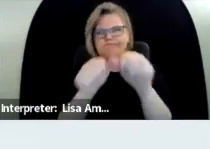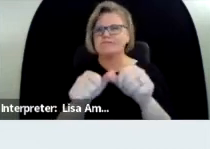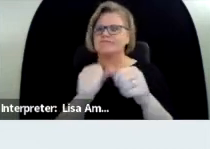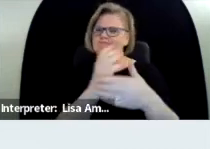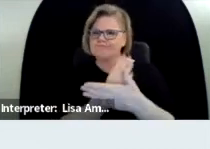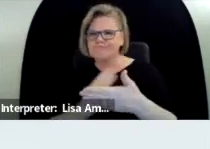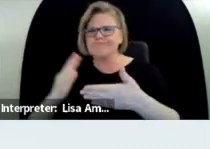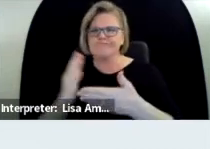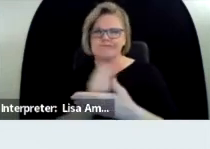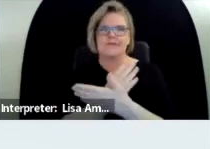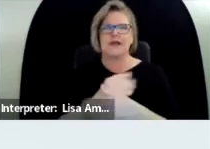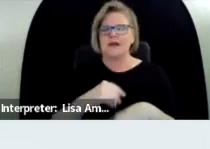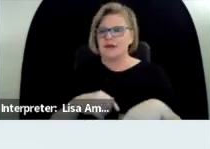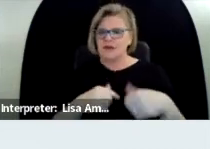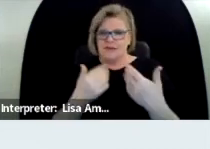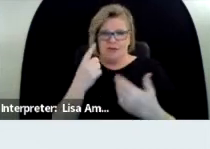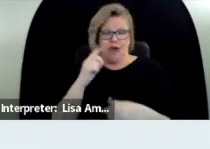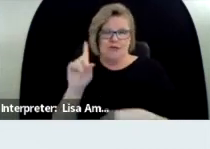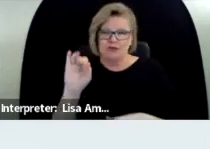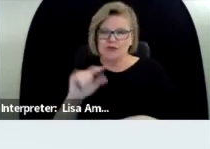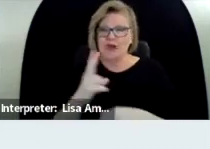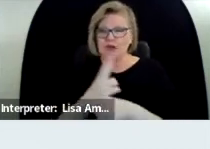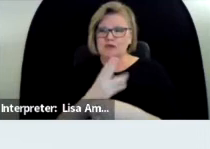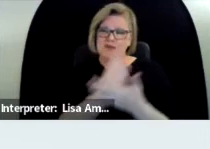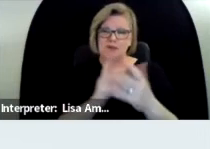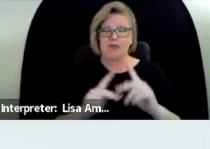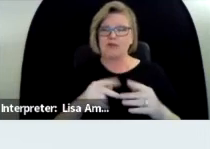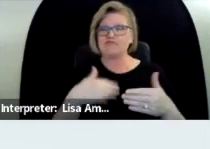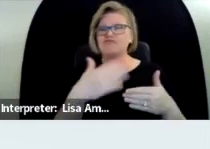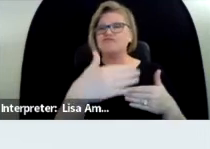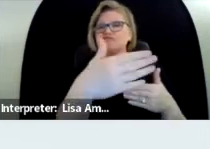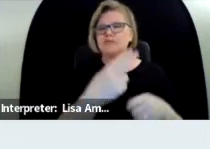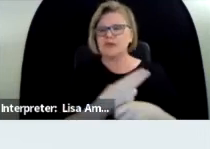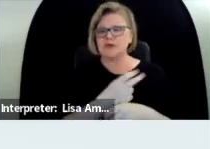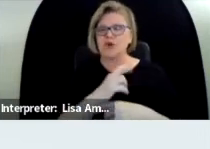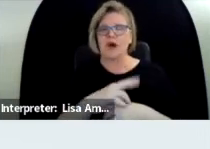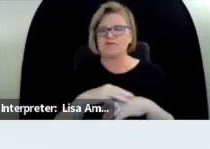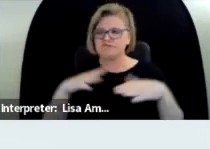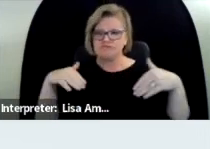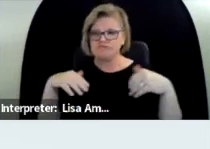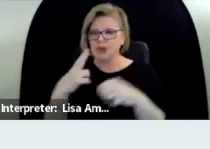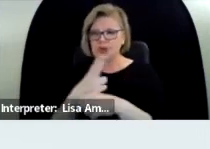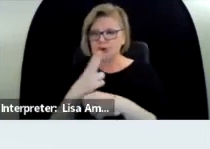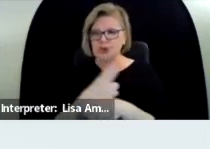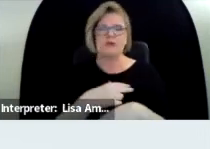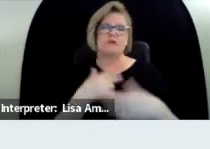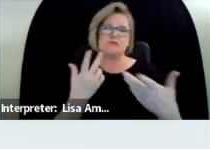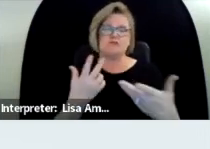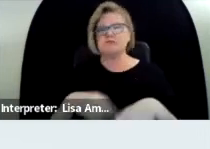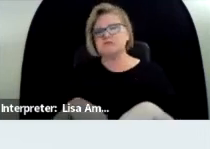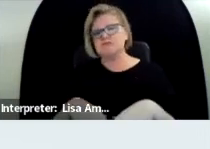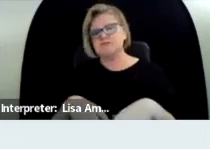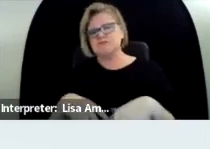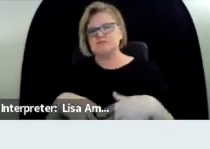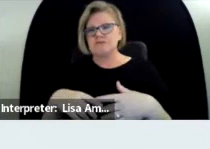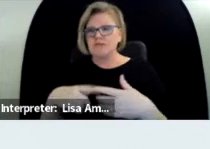On one end, we have people who don't use at all, an abstinence. Then we have people who use, but not